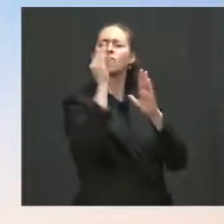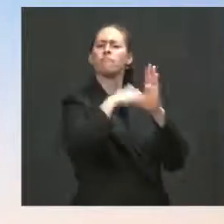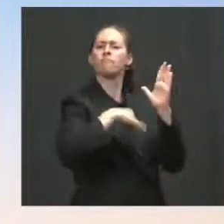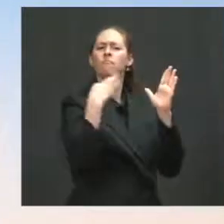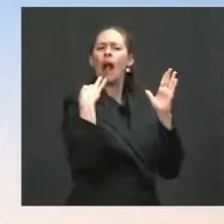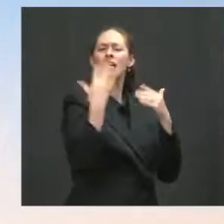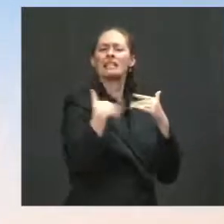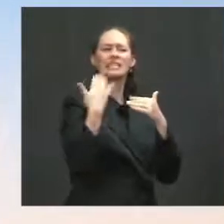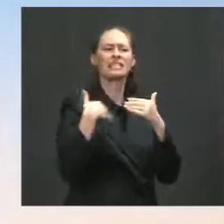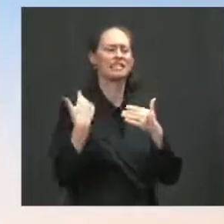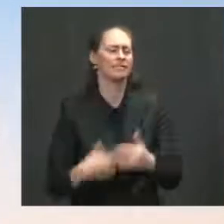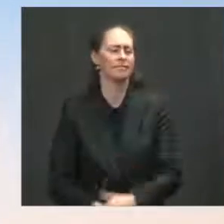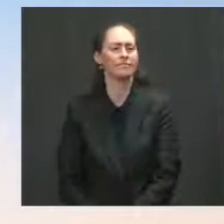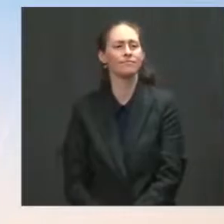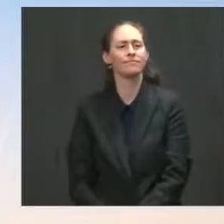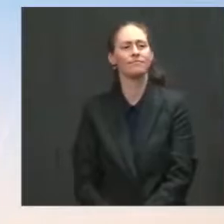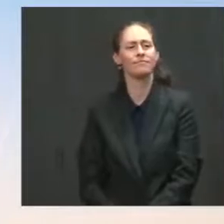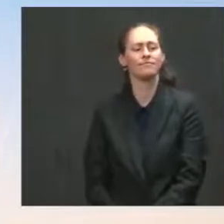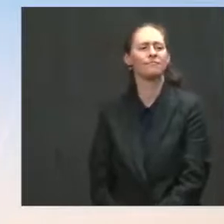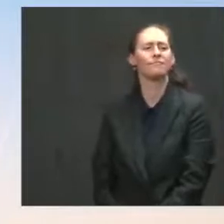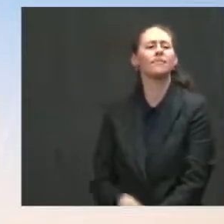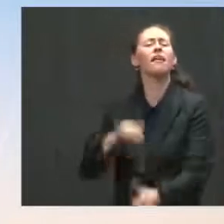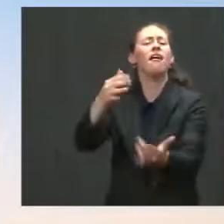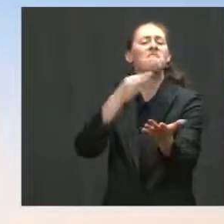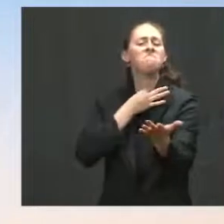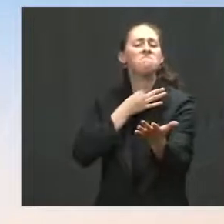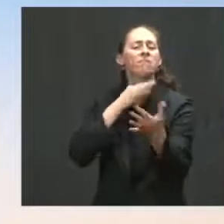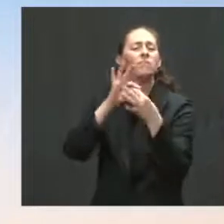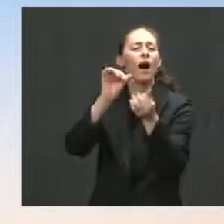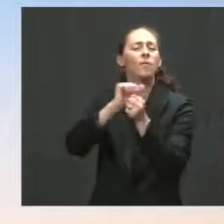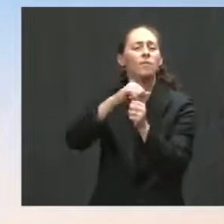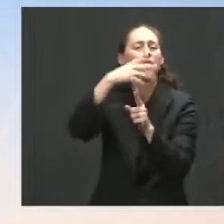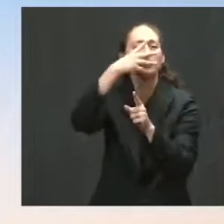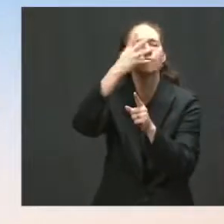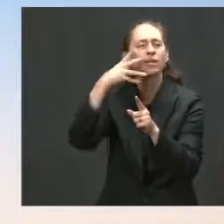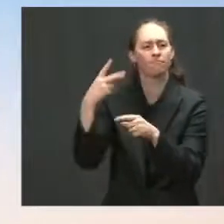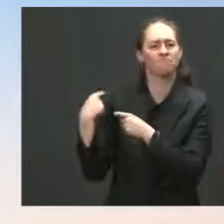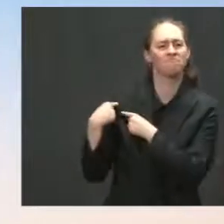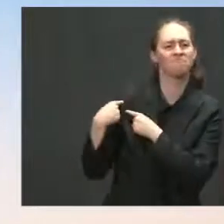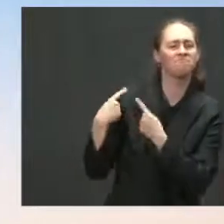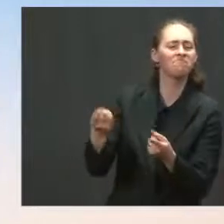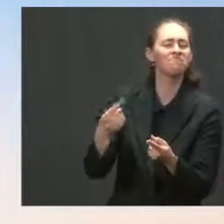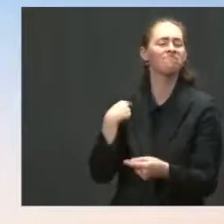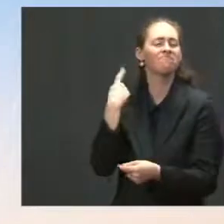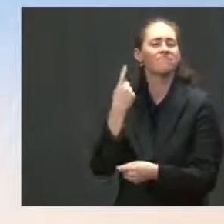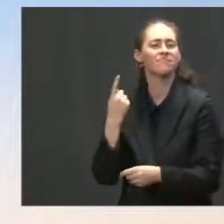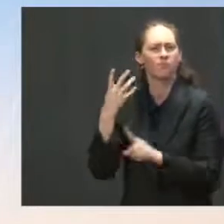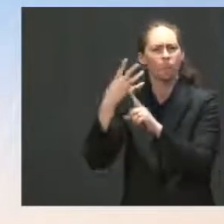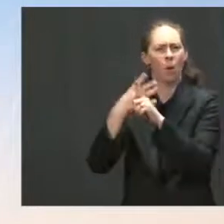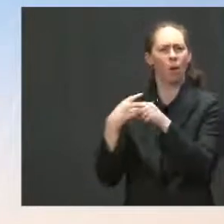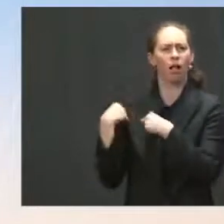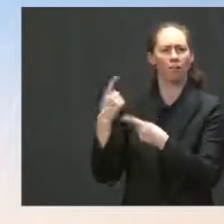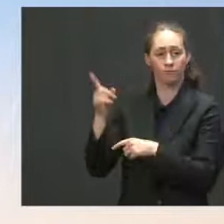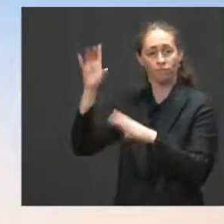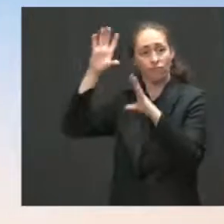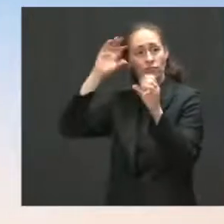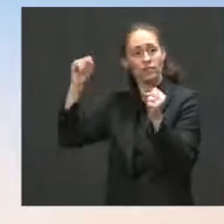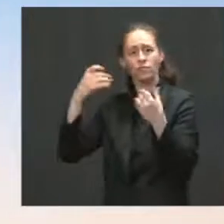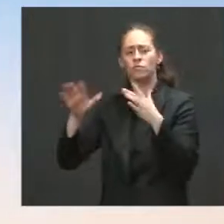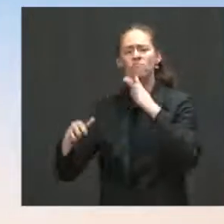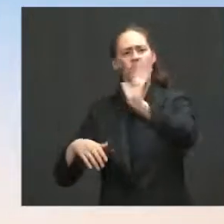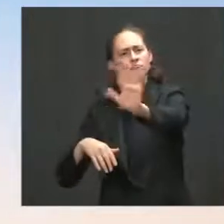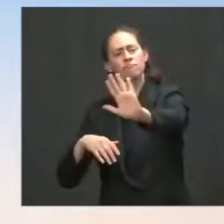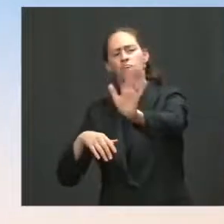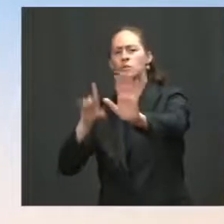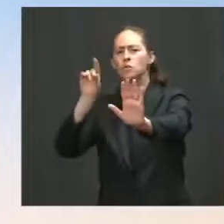the president told migrants, don't come, don't leave your town. Almost 2 months since the vice president went to Central America to say, do not come. But